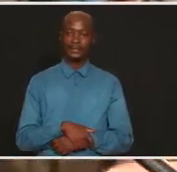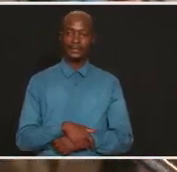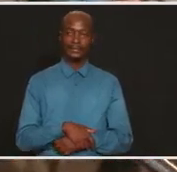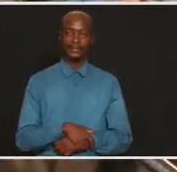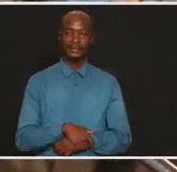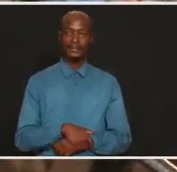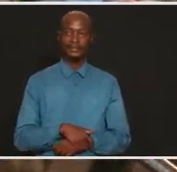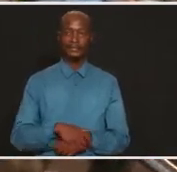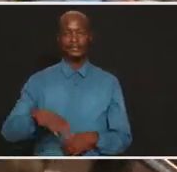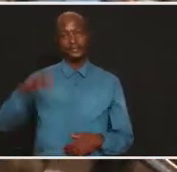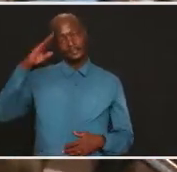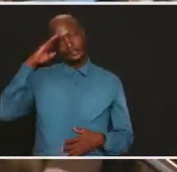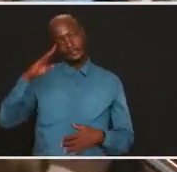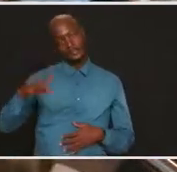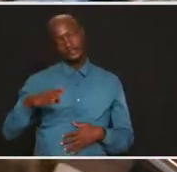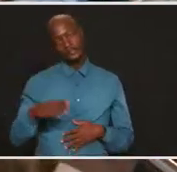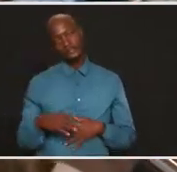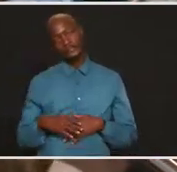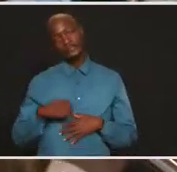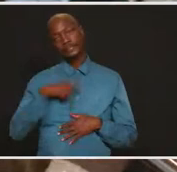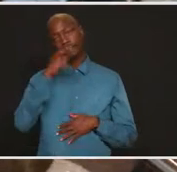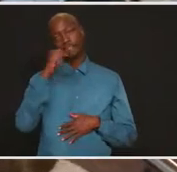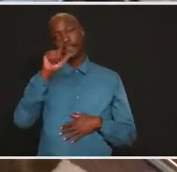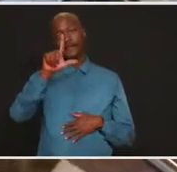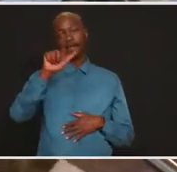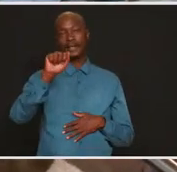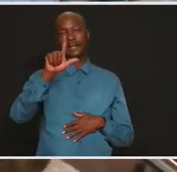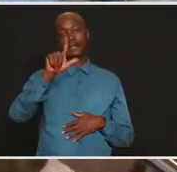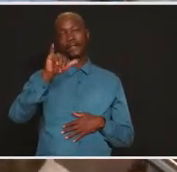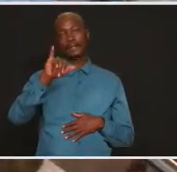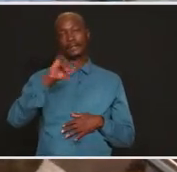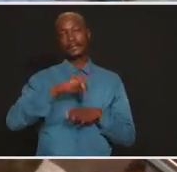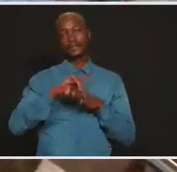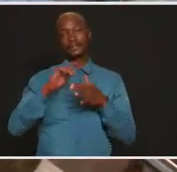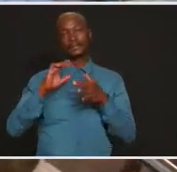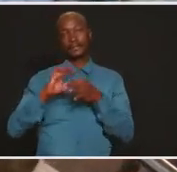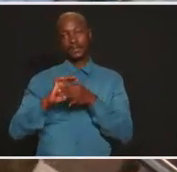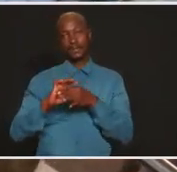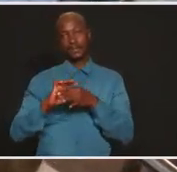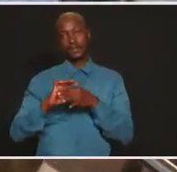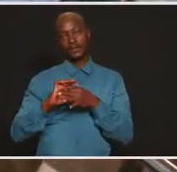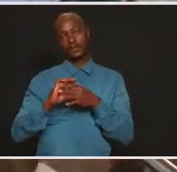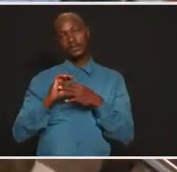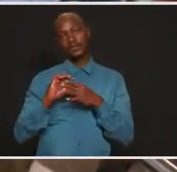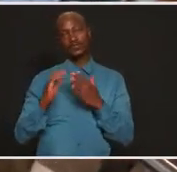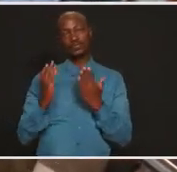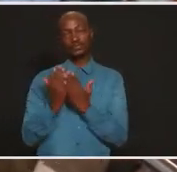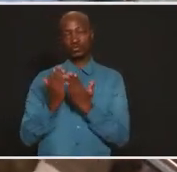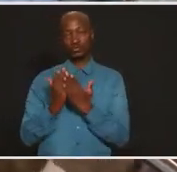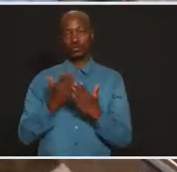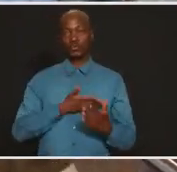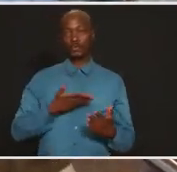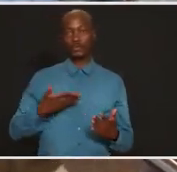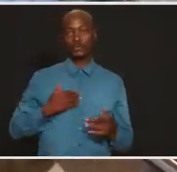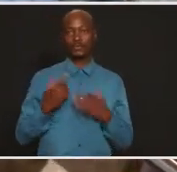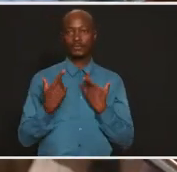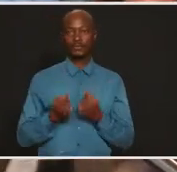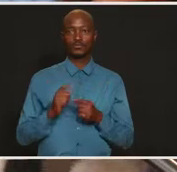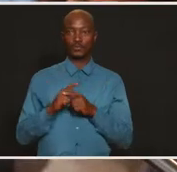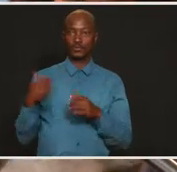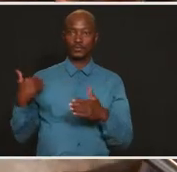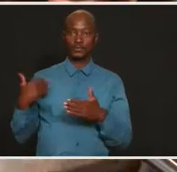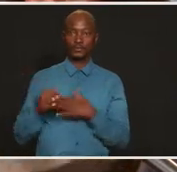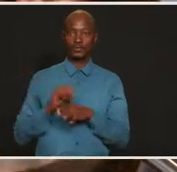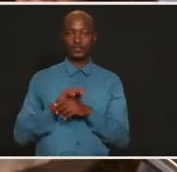the Milan honorable members my name is Lali and I am a homeschool and I'm a homeschool Mama I've been doing it